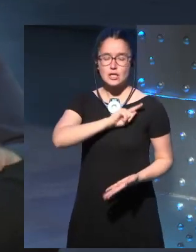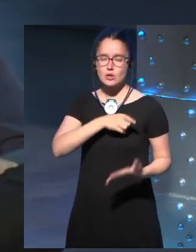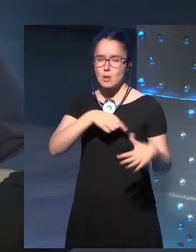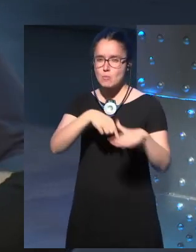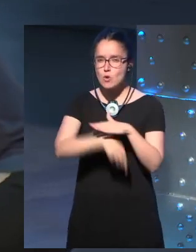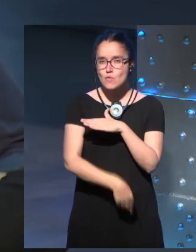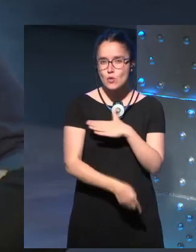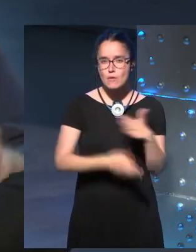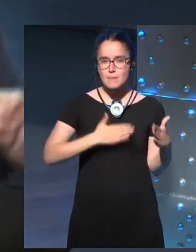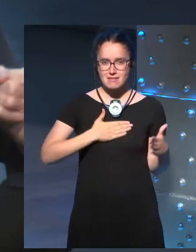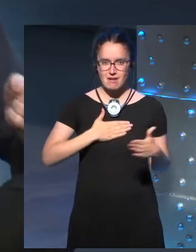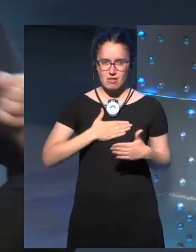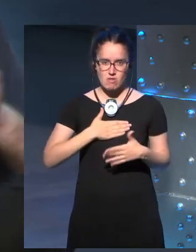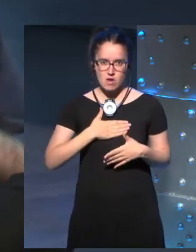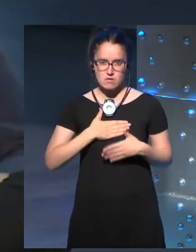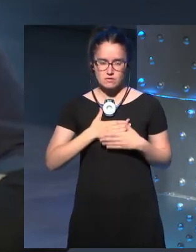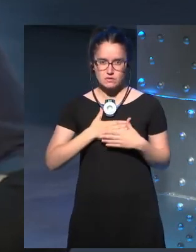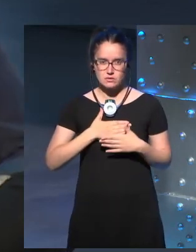belonging and